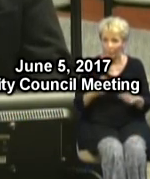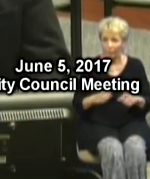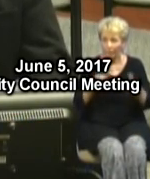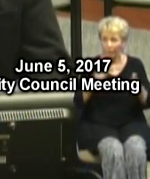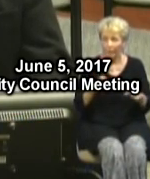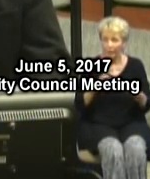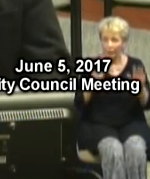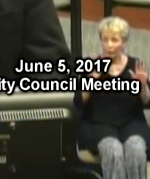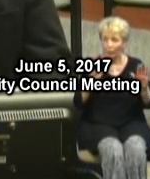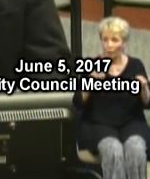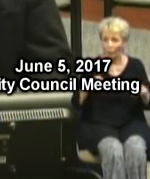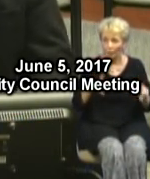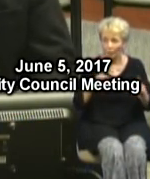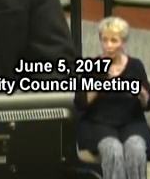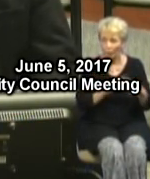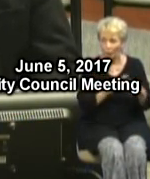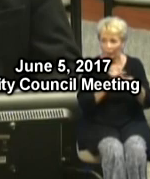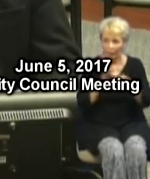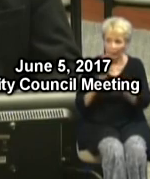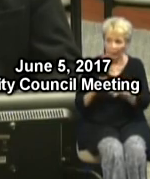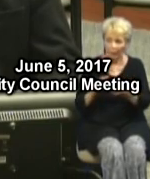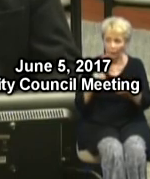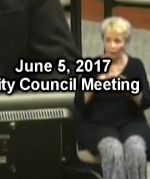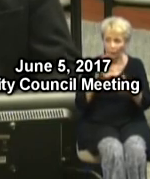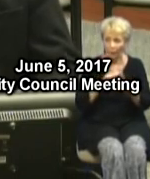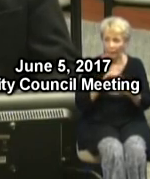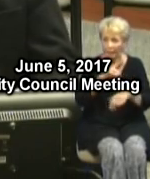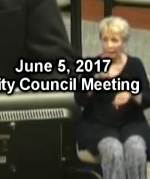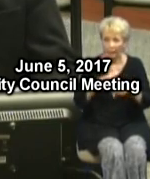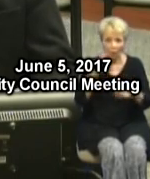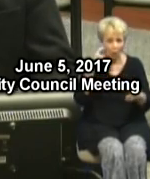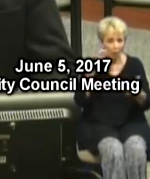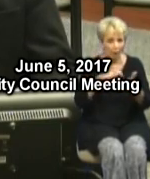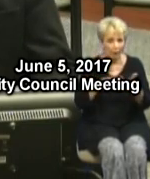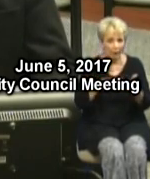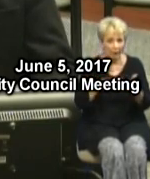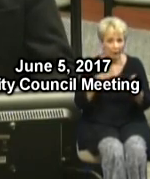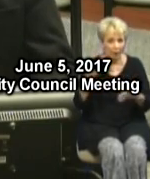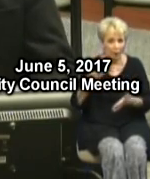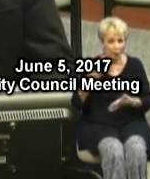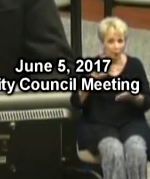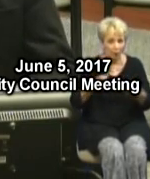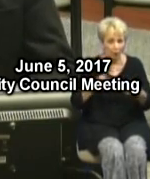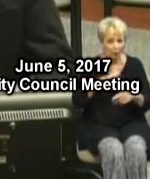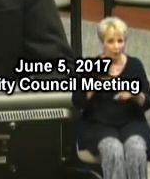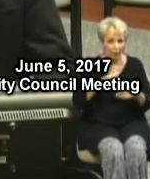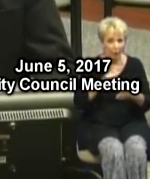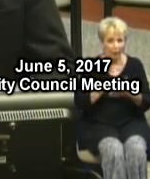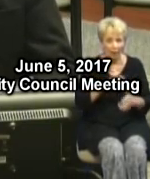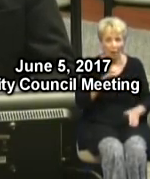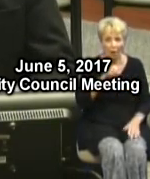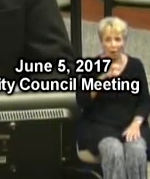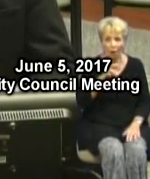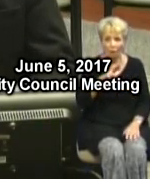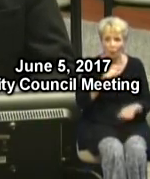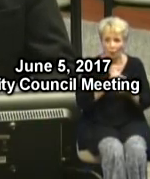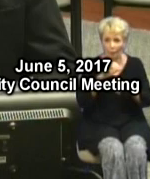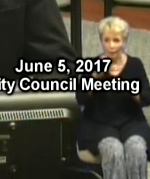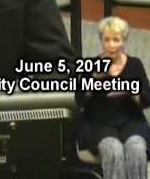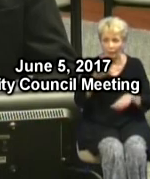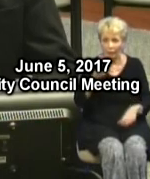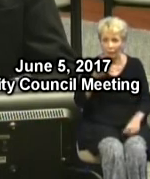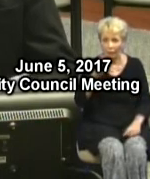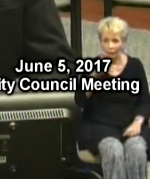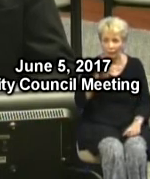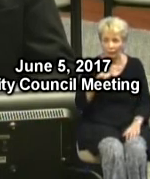great opportunity to connect two nationally recognized historic properties to the Overmountain Victory